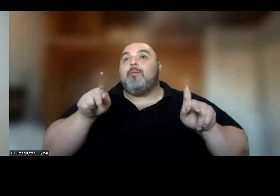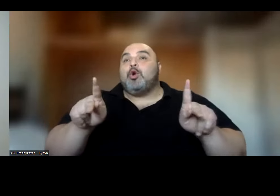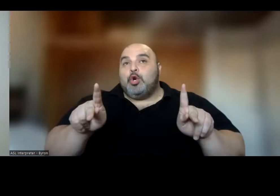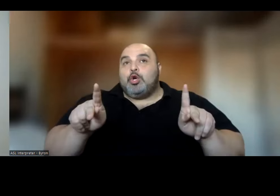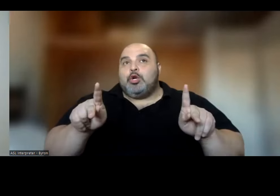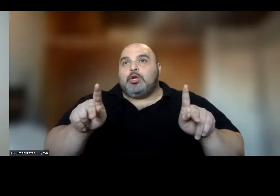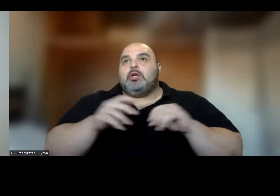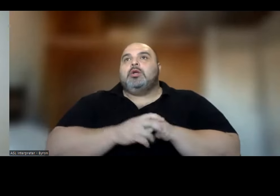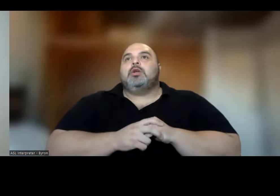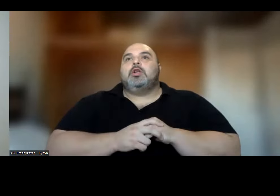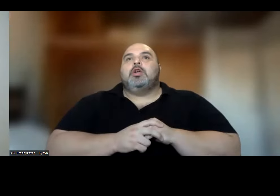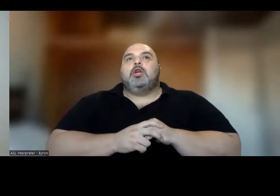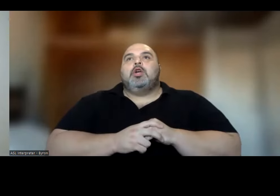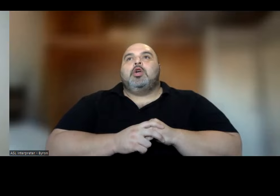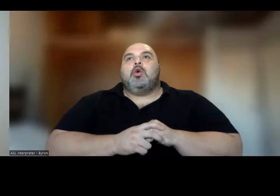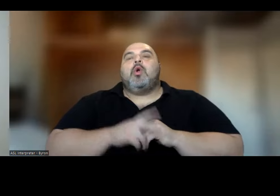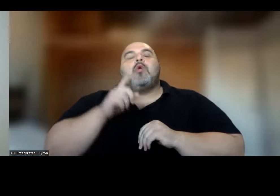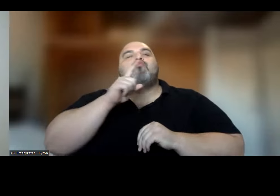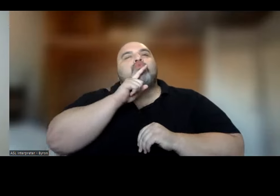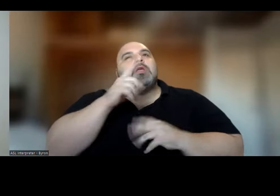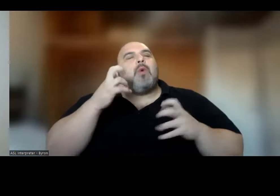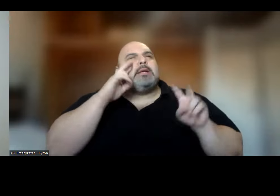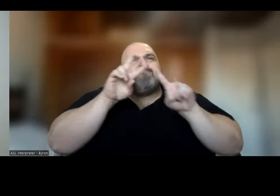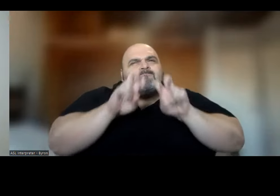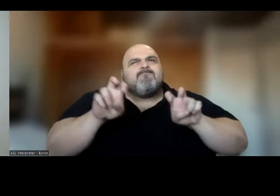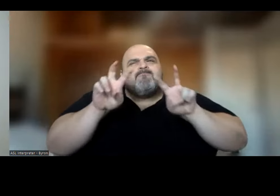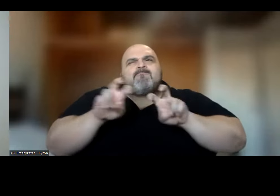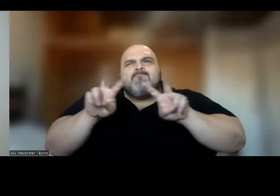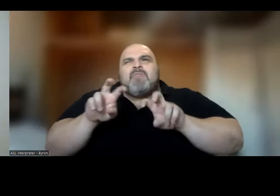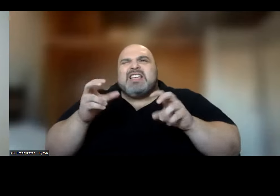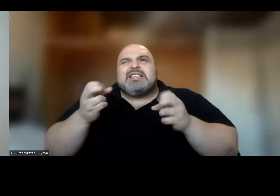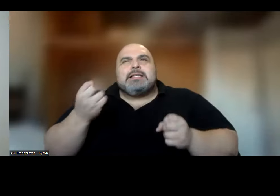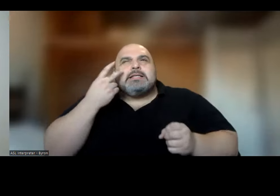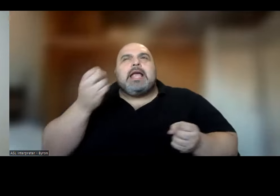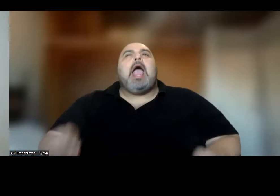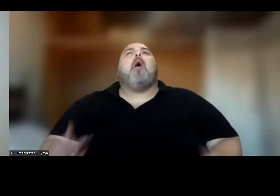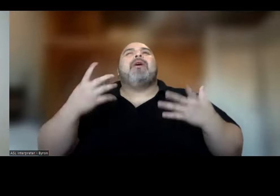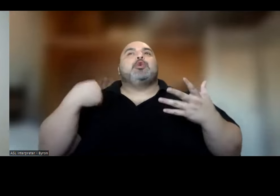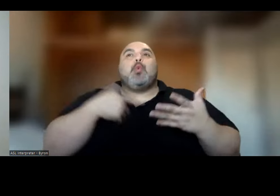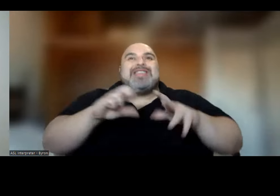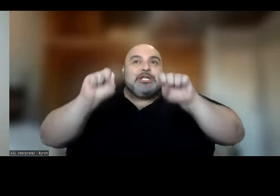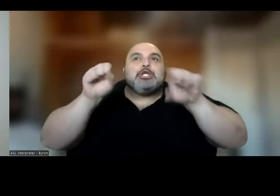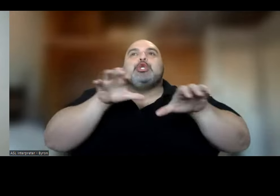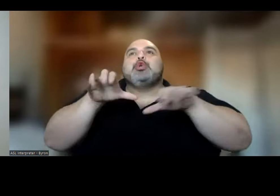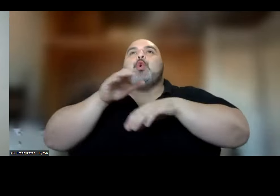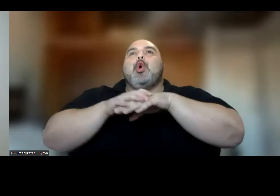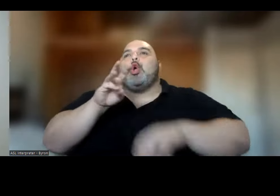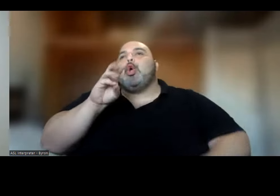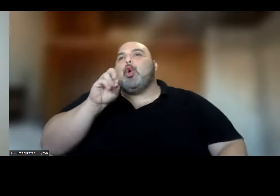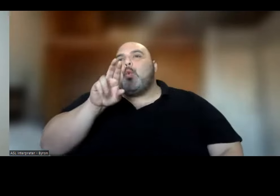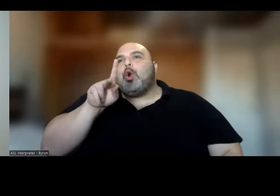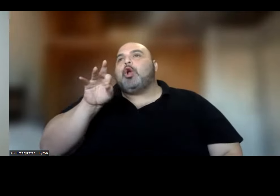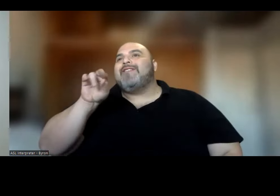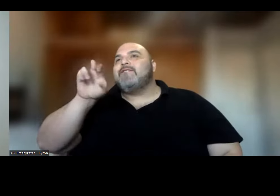as I like to say, a truck through these opportunities. Let's see how much we can actually get done and do on workforce.